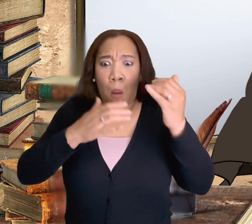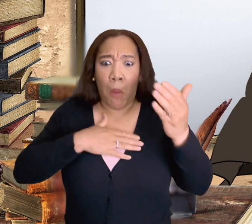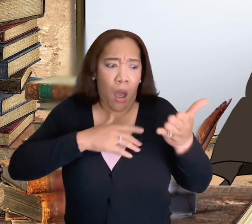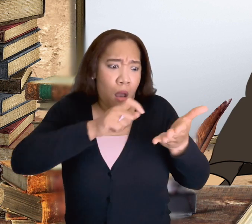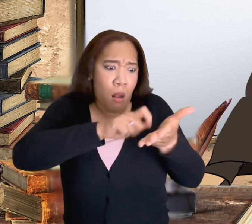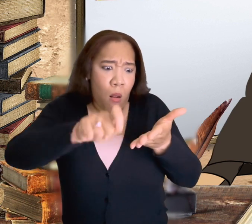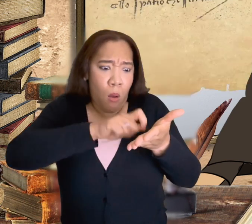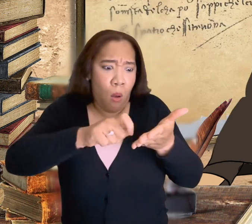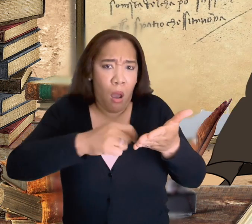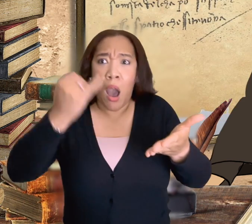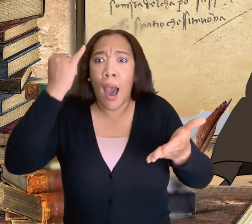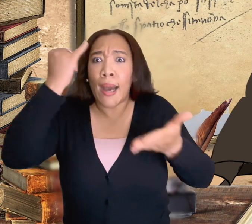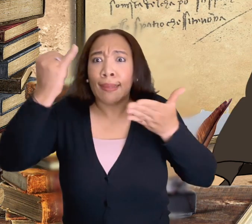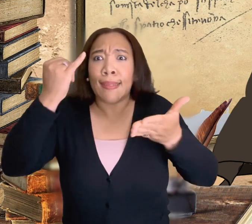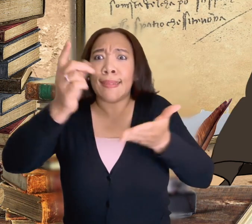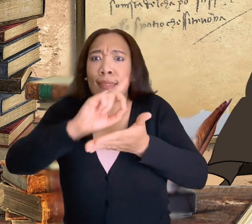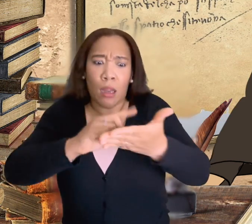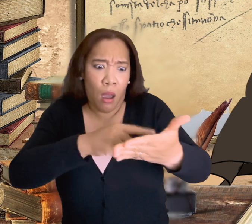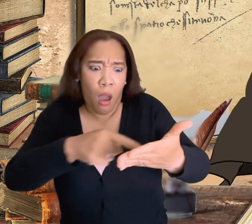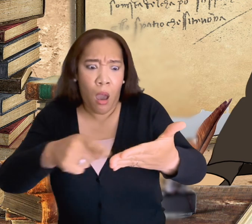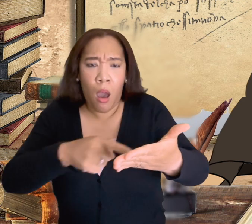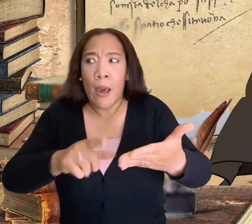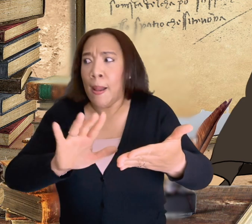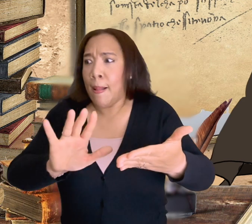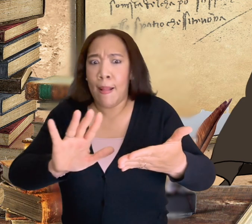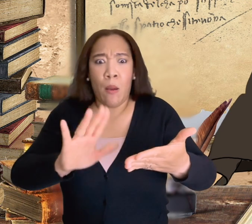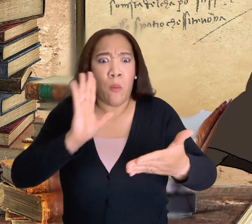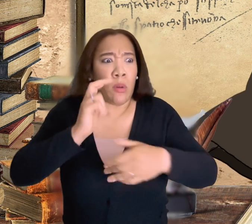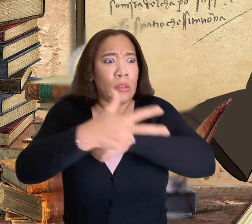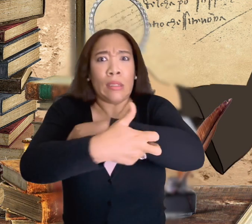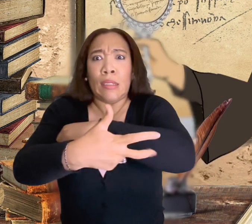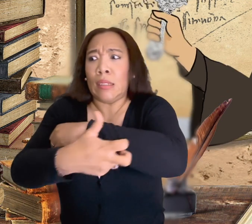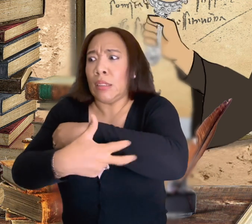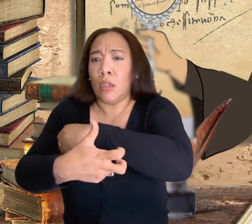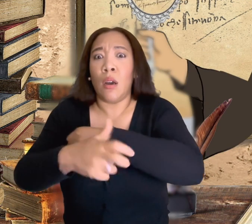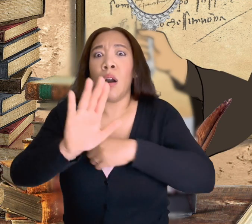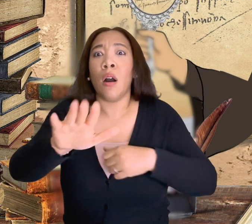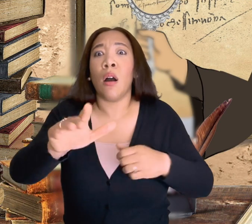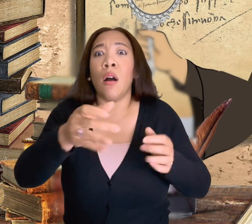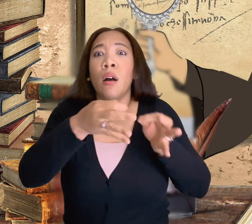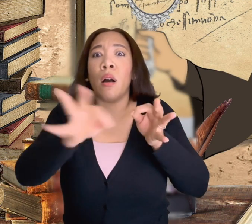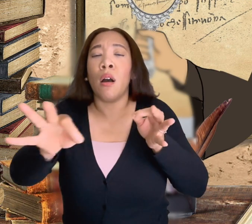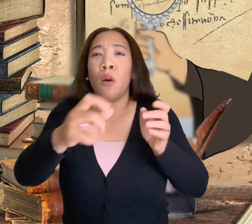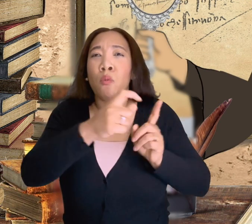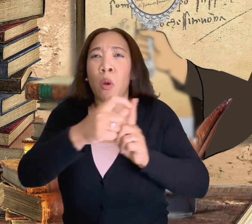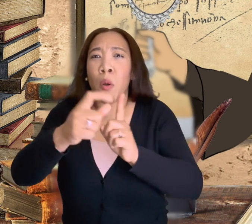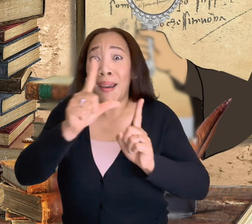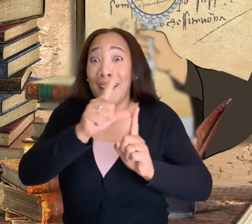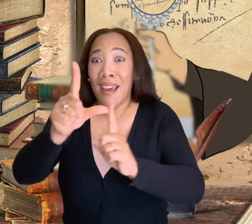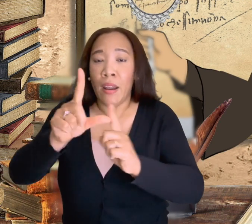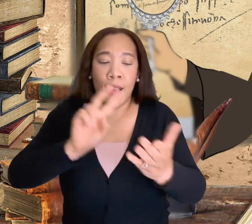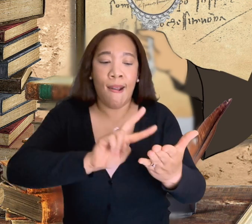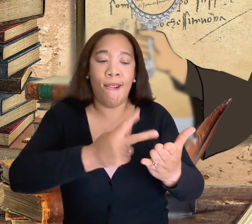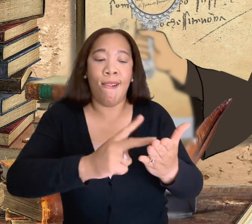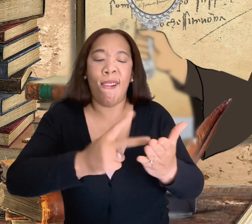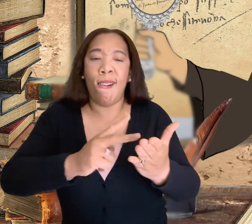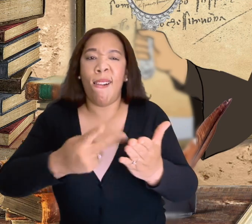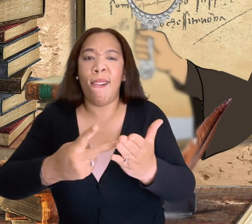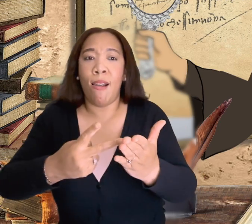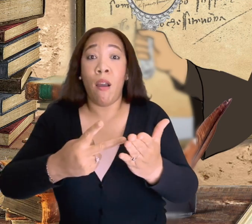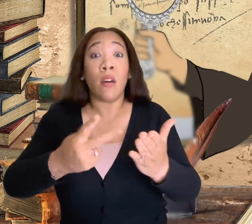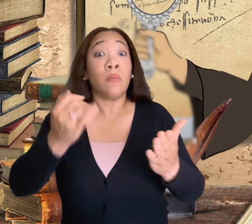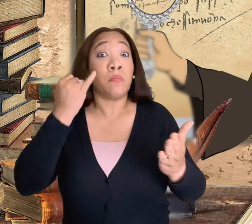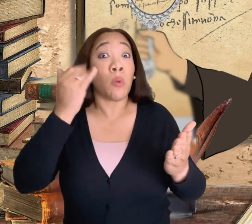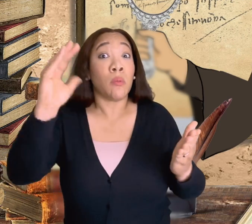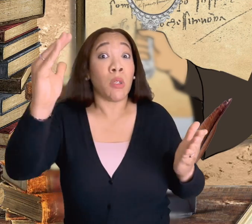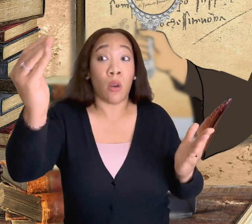that he spelled words backwards with reversed letters so that his notes would only be readable when reflected in a mirror.